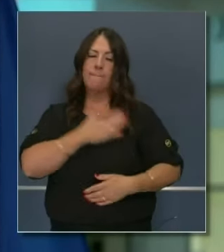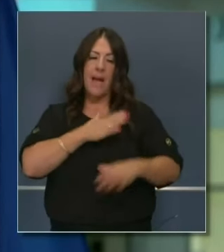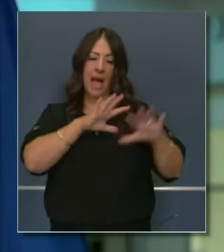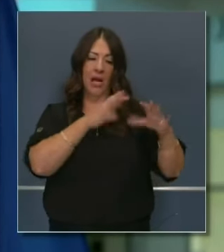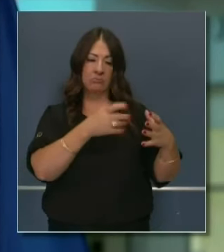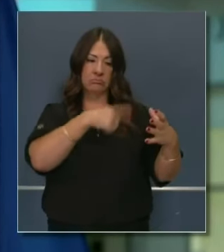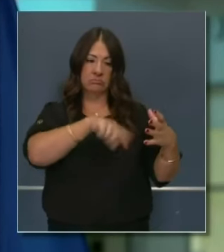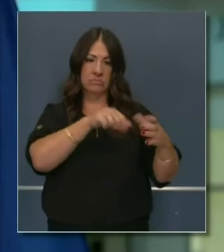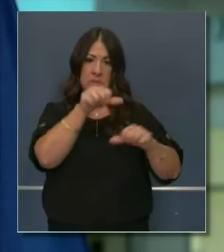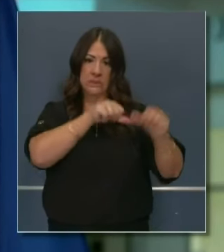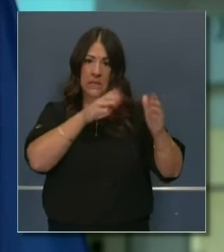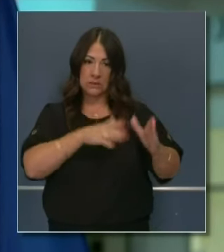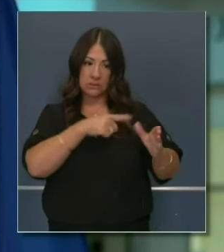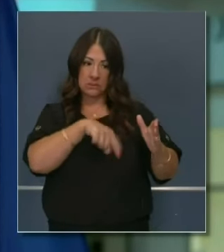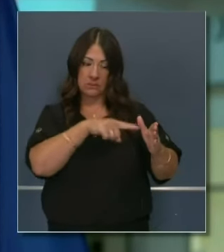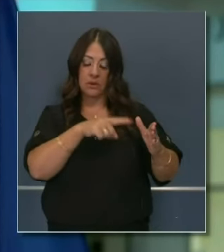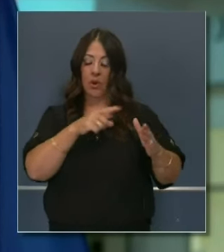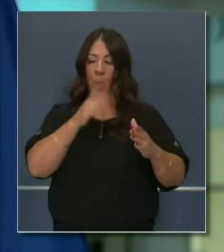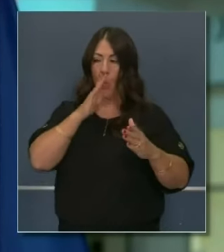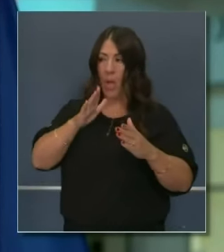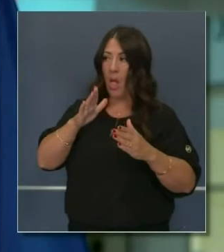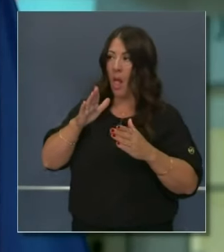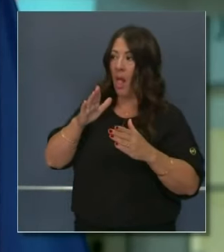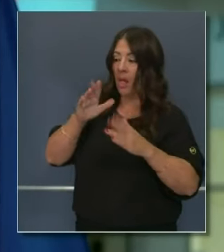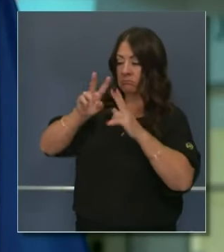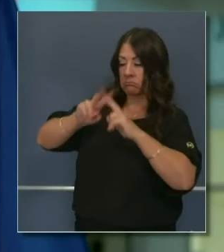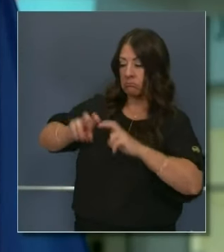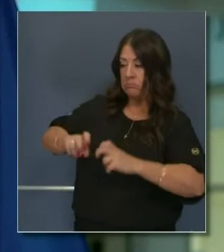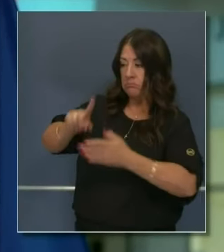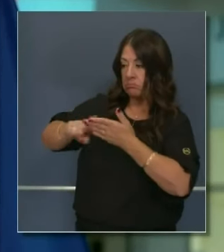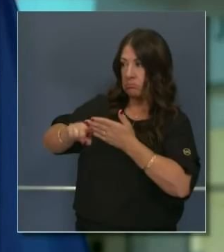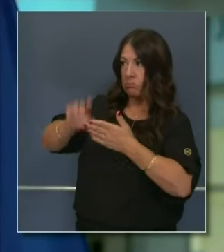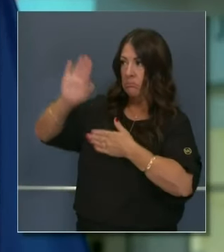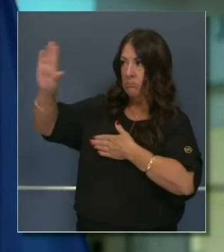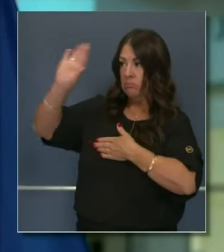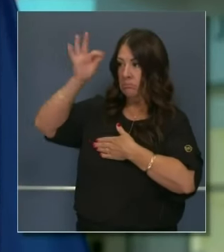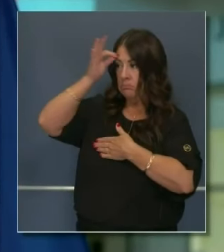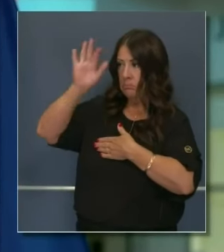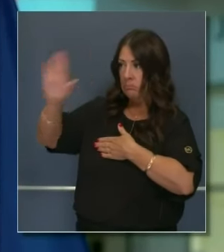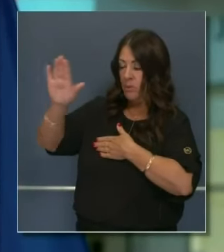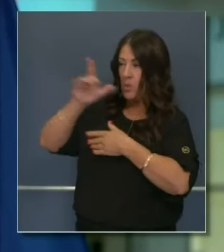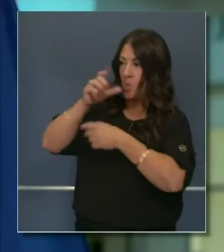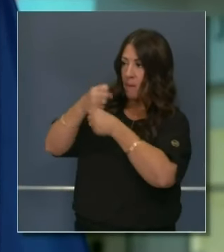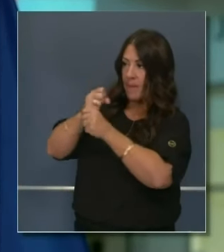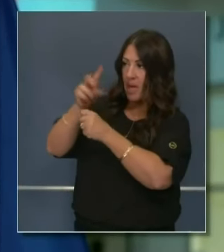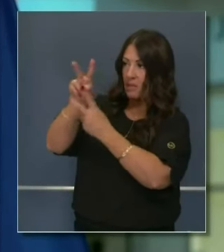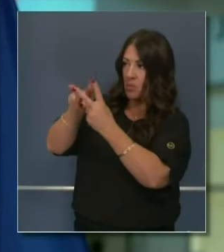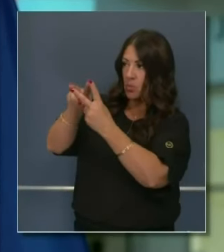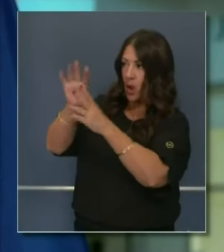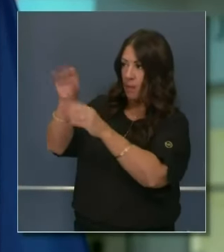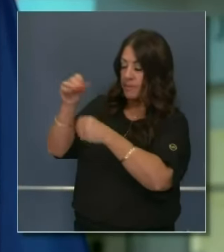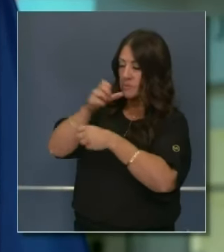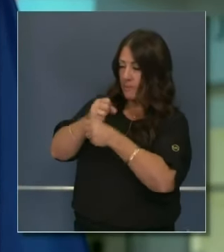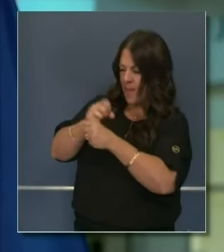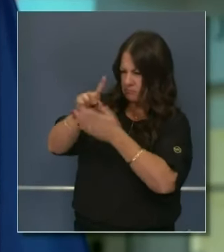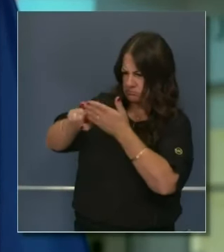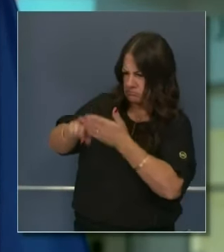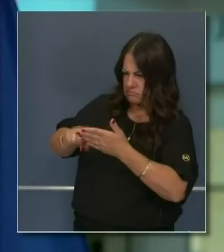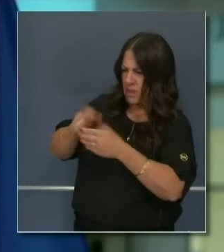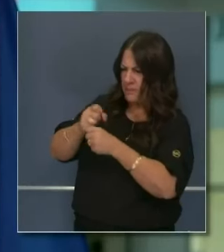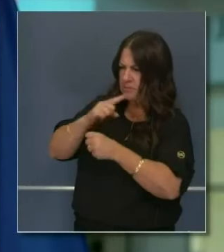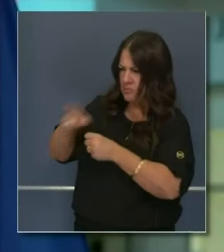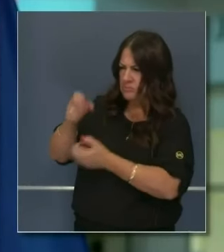efficacy of these immunizations, these doses. So we have this part or parcel of our protocol and